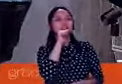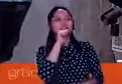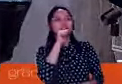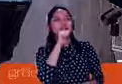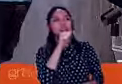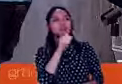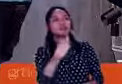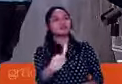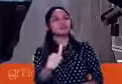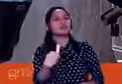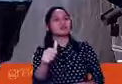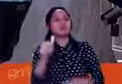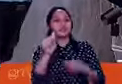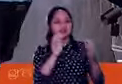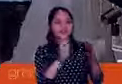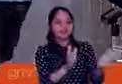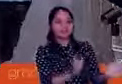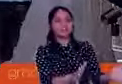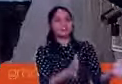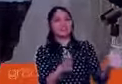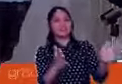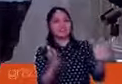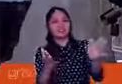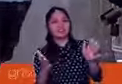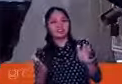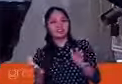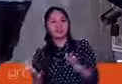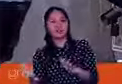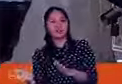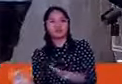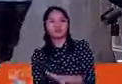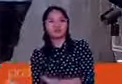God is not